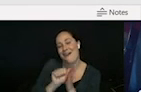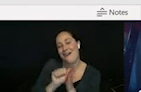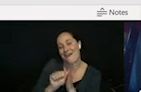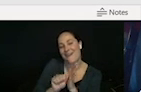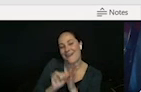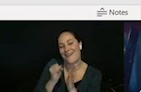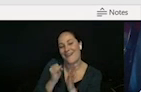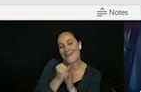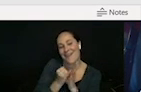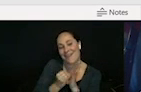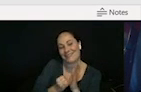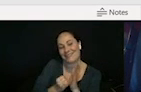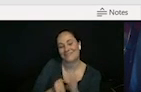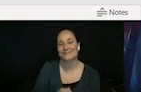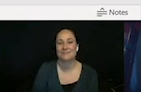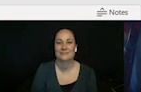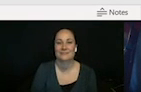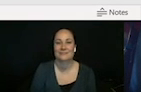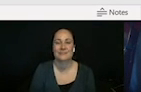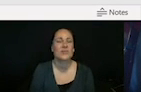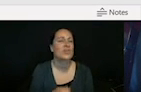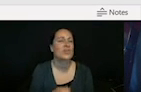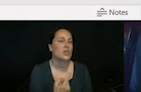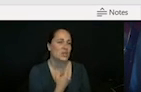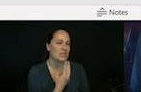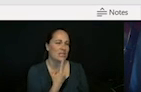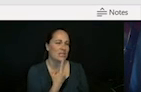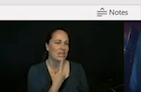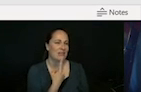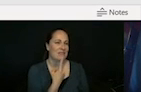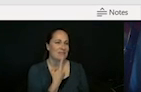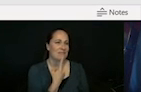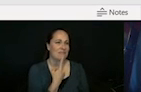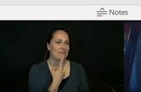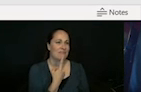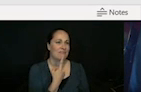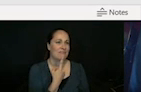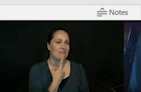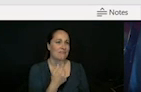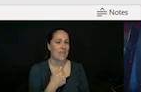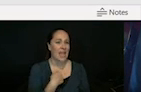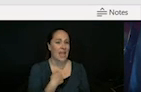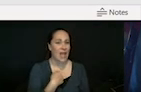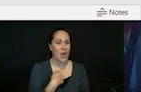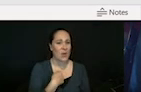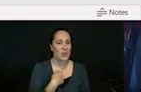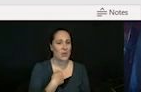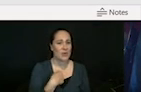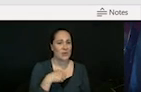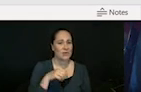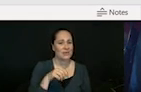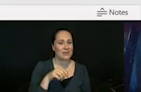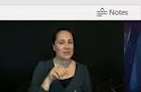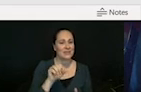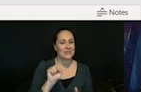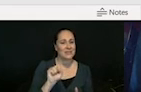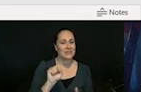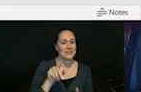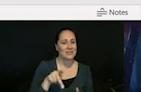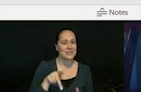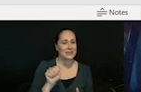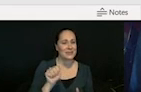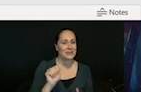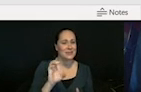we have a more advanced space program than Canada because we have equatorial privilege.